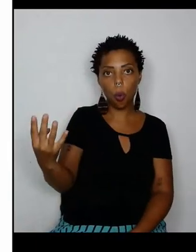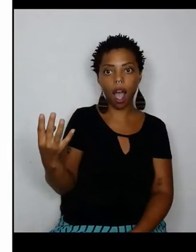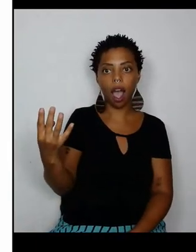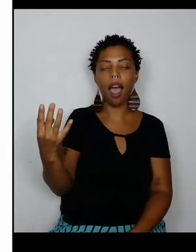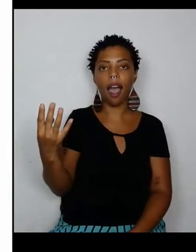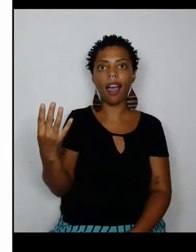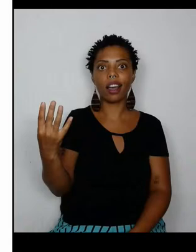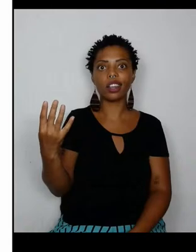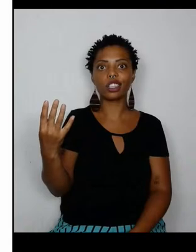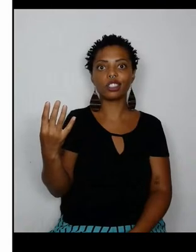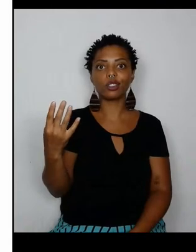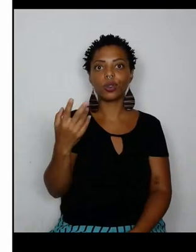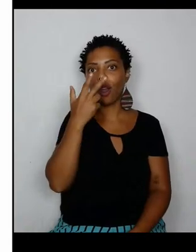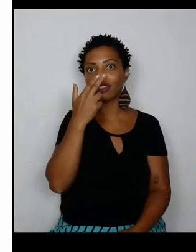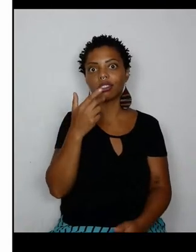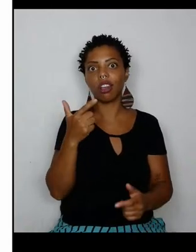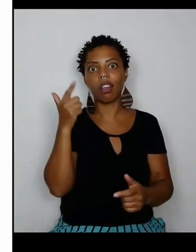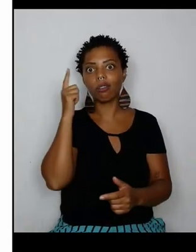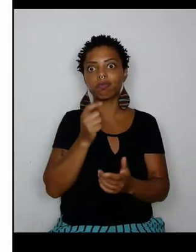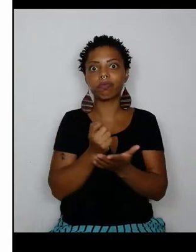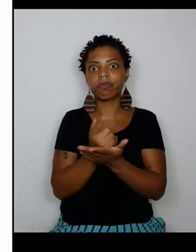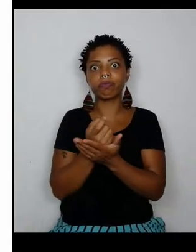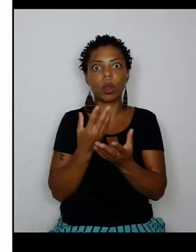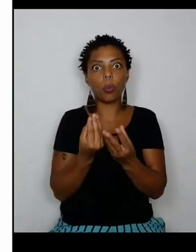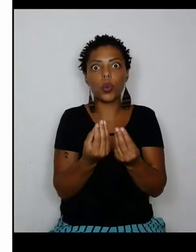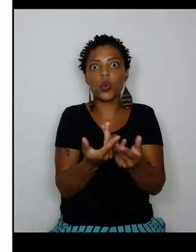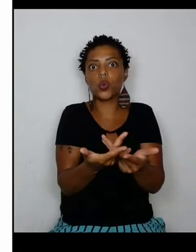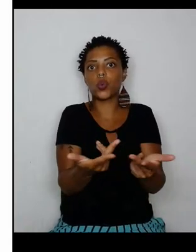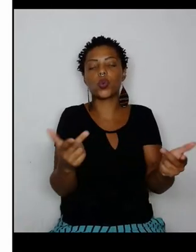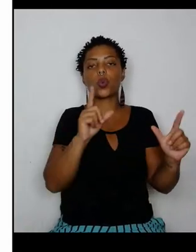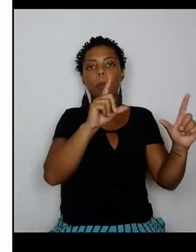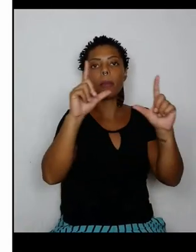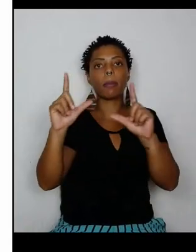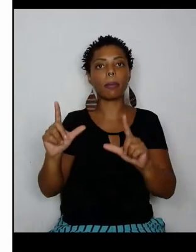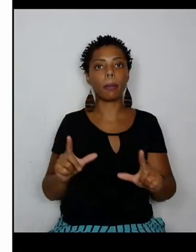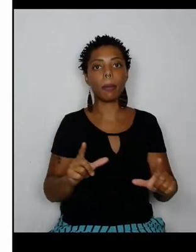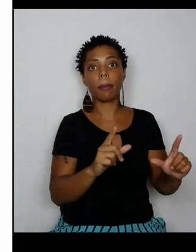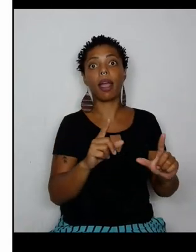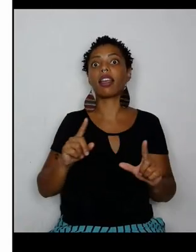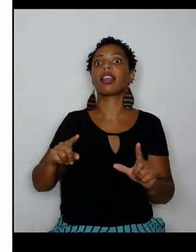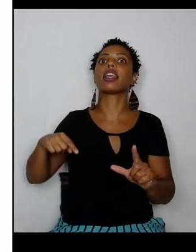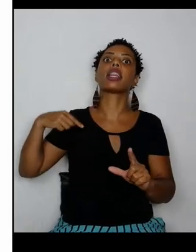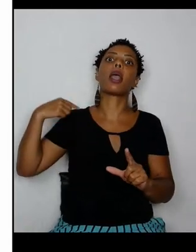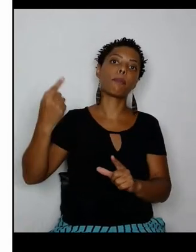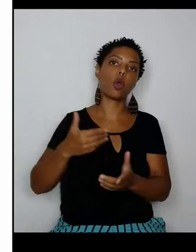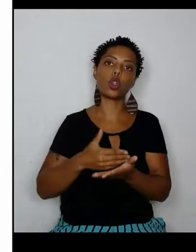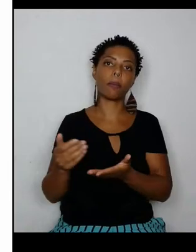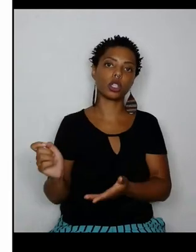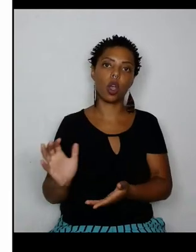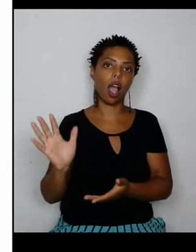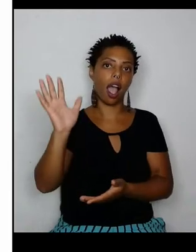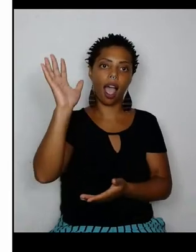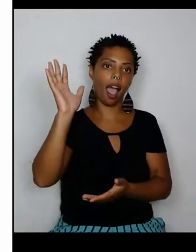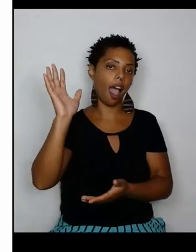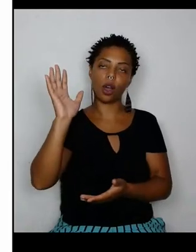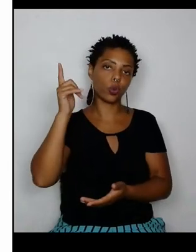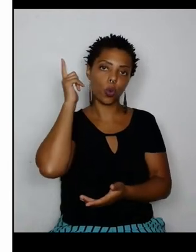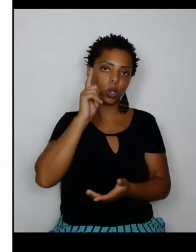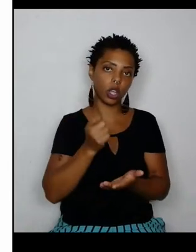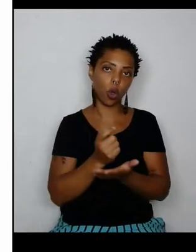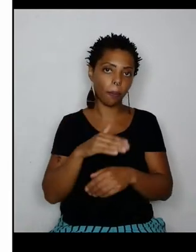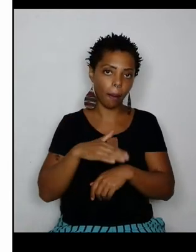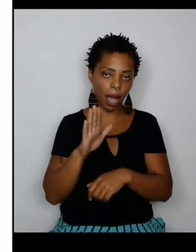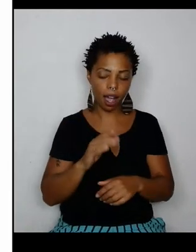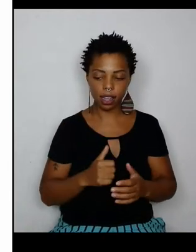1954 a number of works of art were acquired